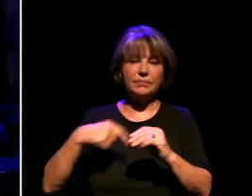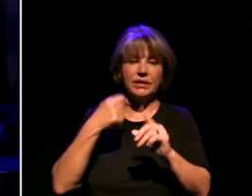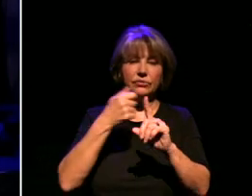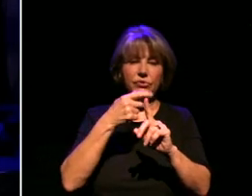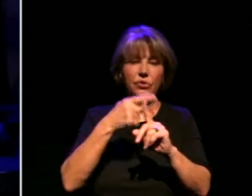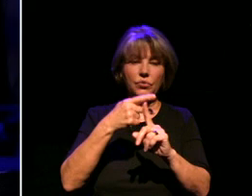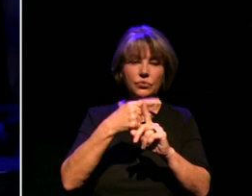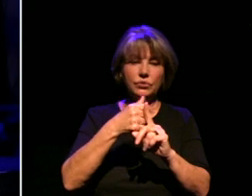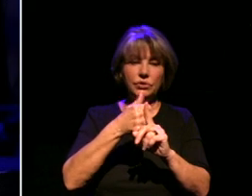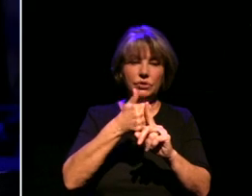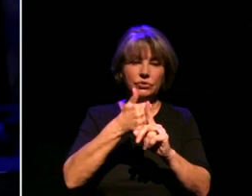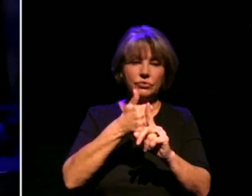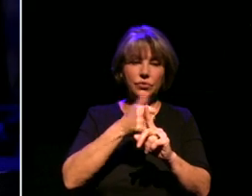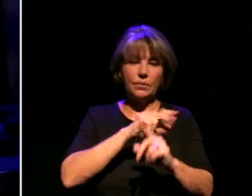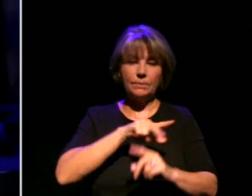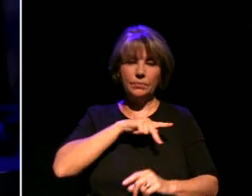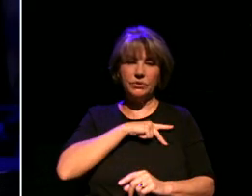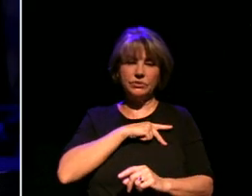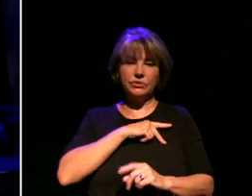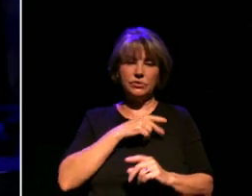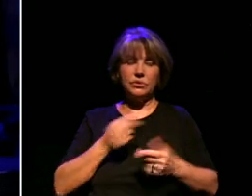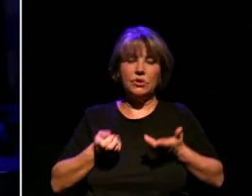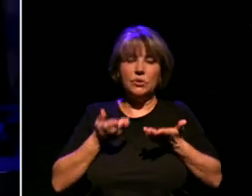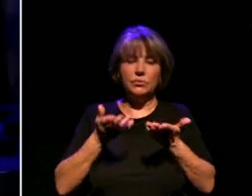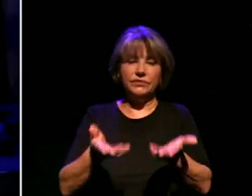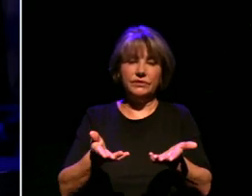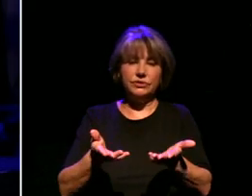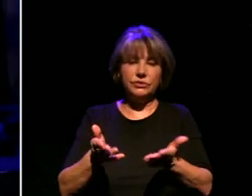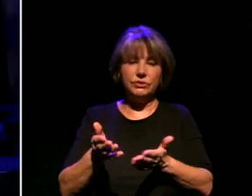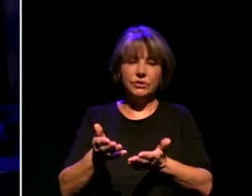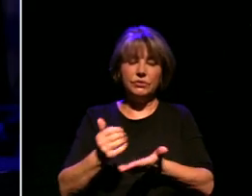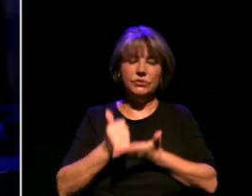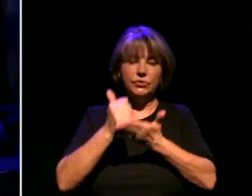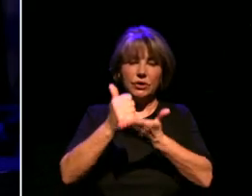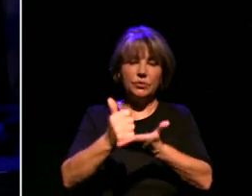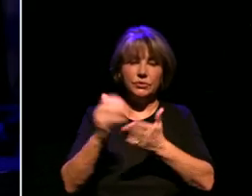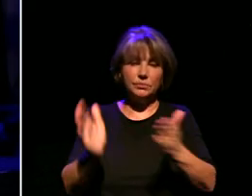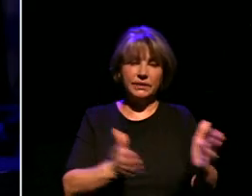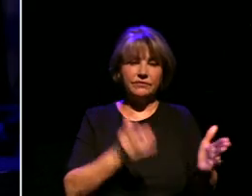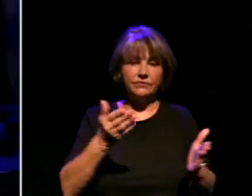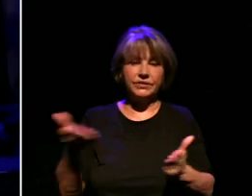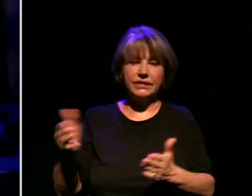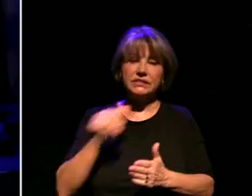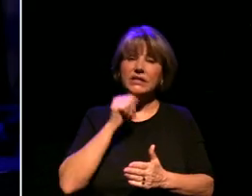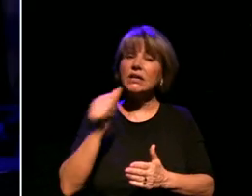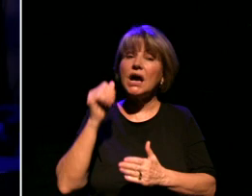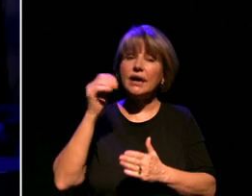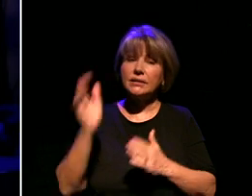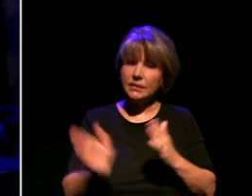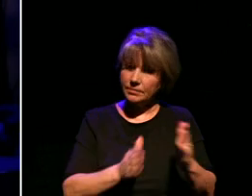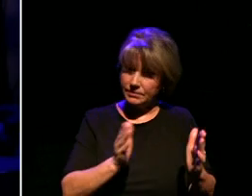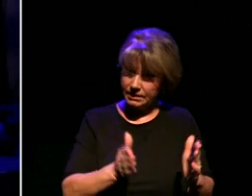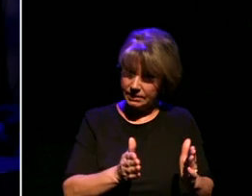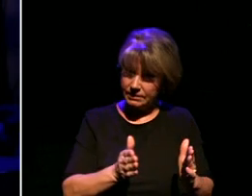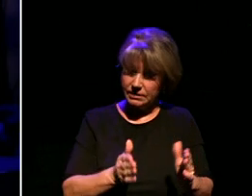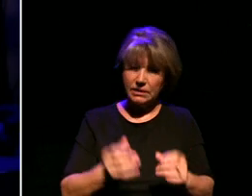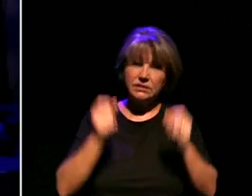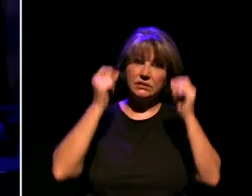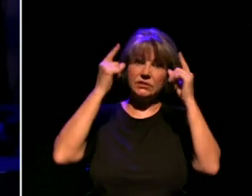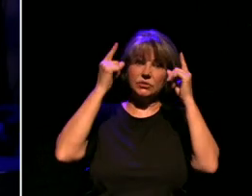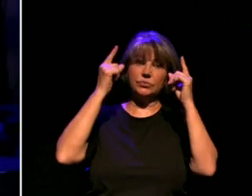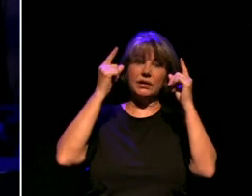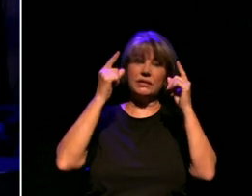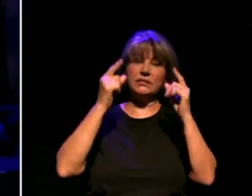now. This helps you plan for the things that are unplanned. This helps you deal with the surprise of